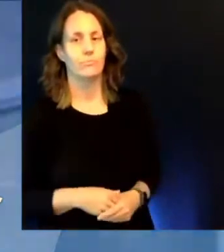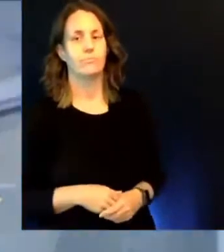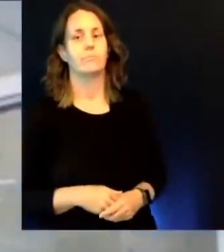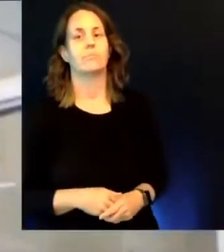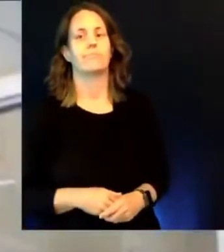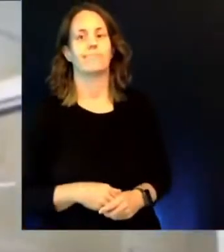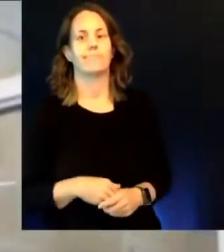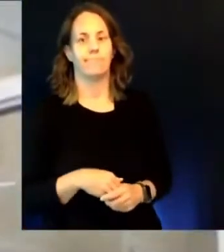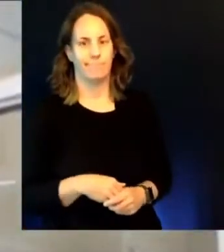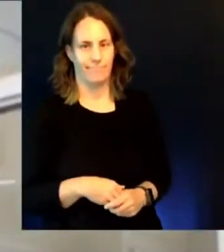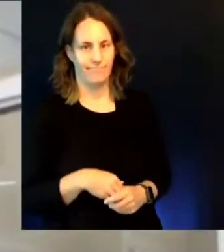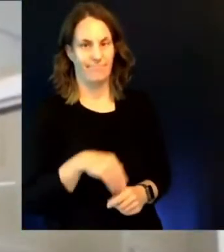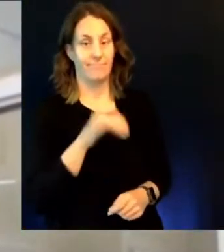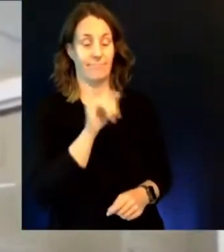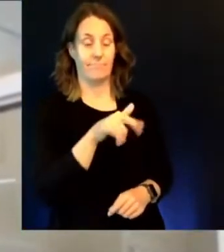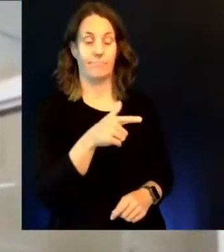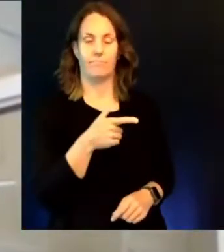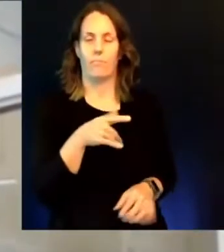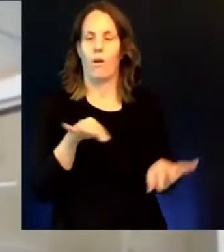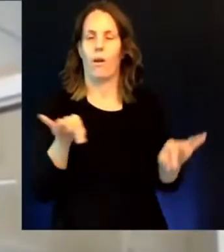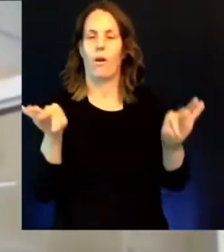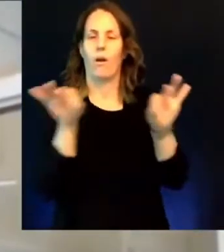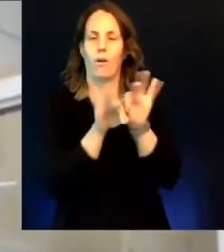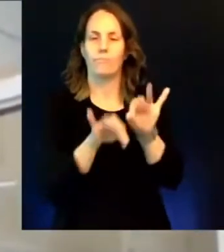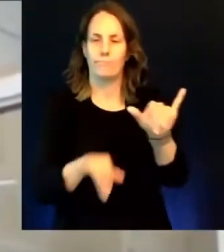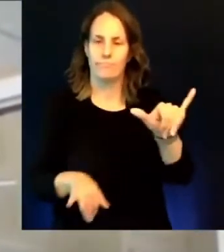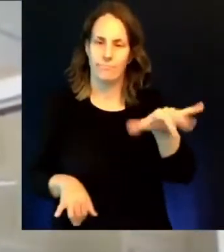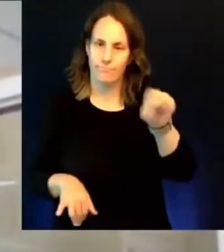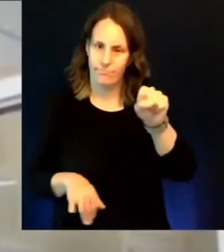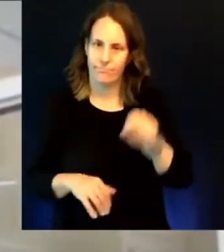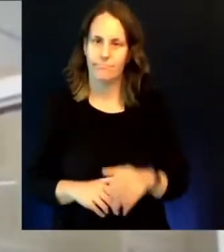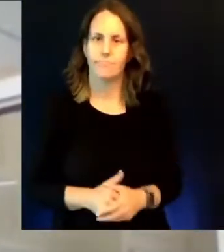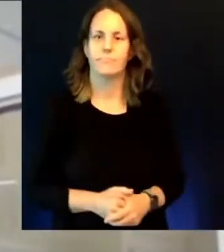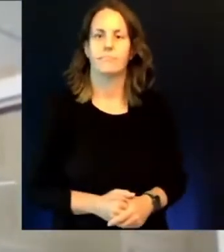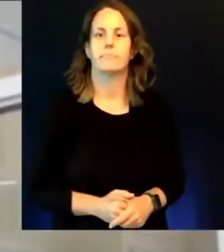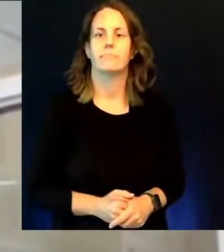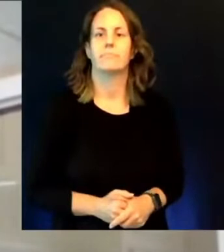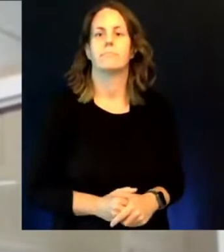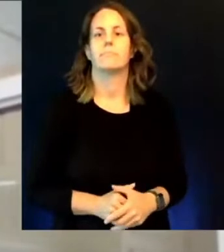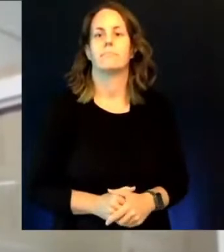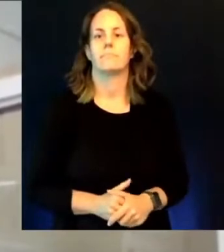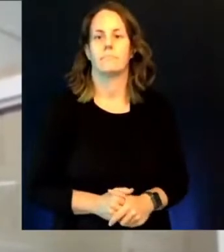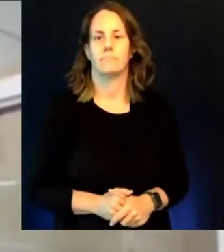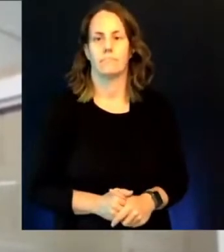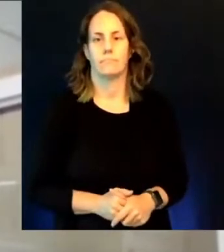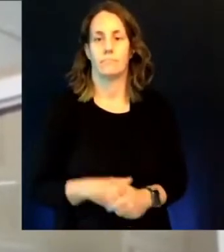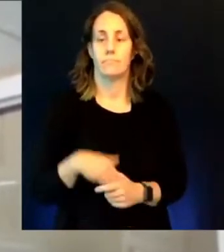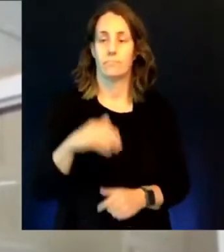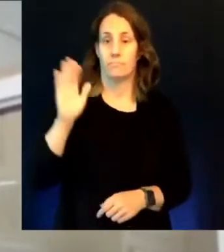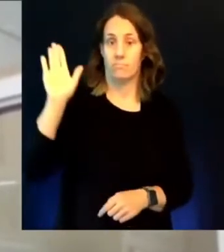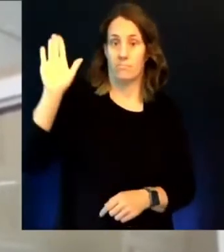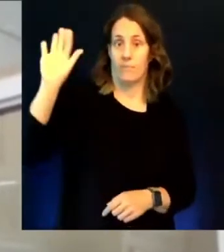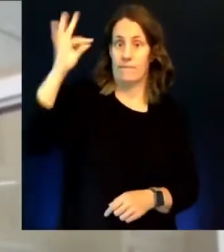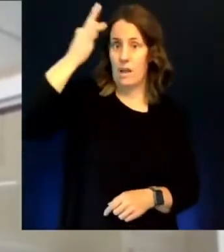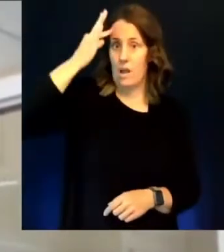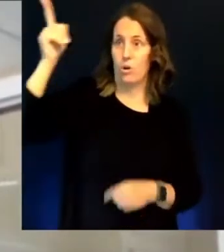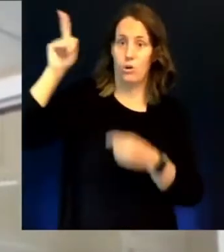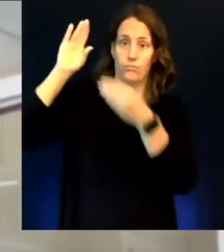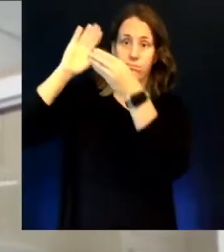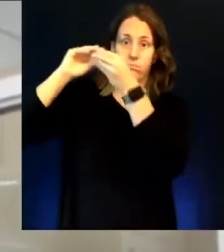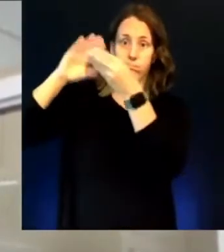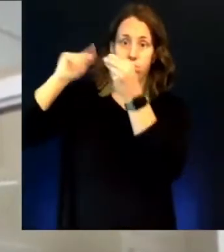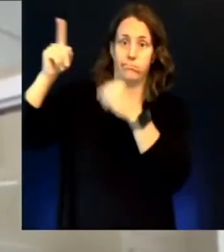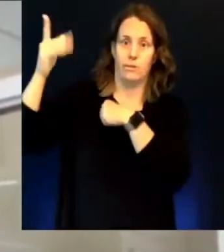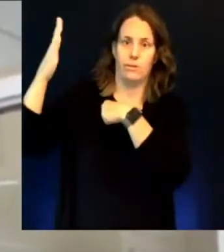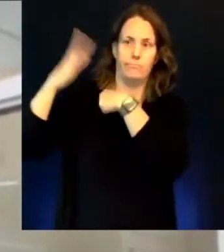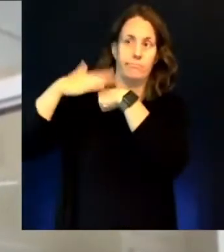we have a very hardworking, although very tired, team of planners and logistics experts and